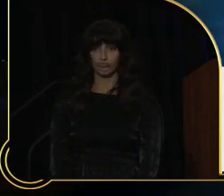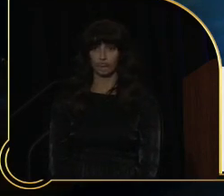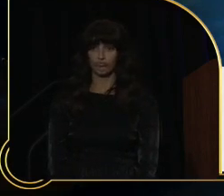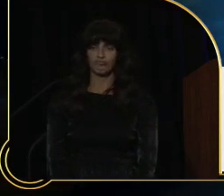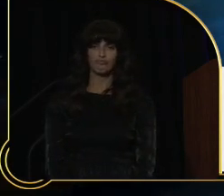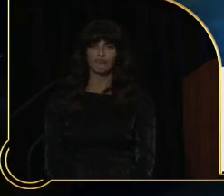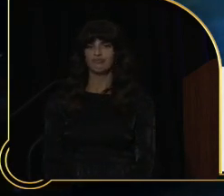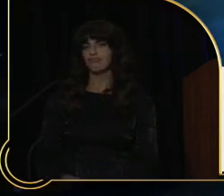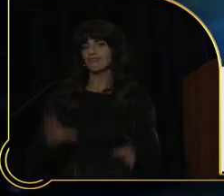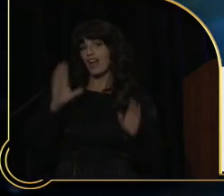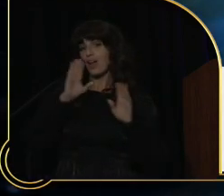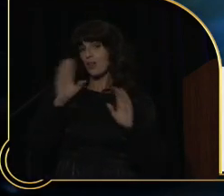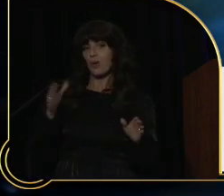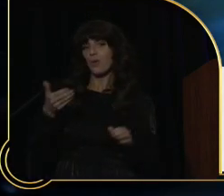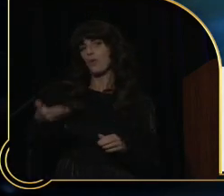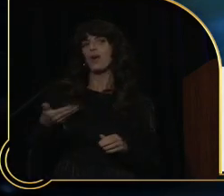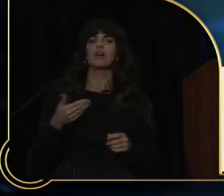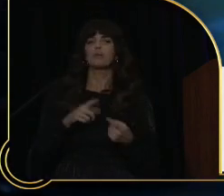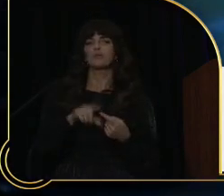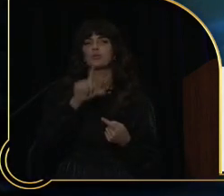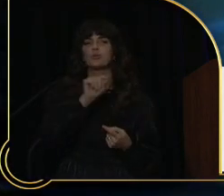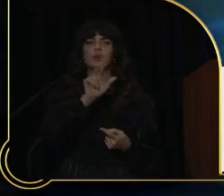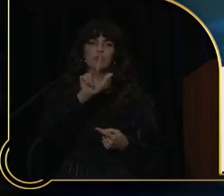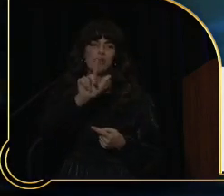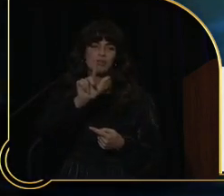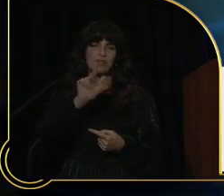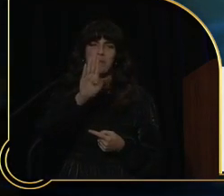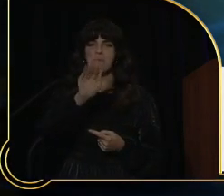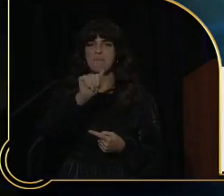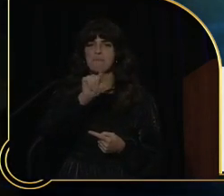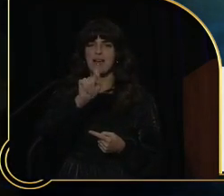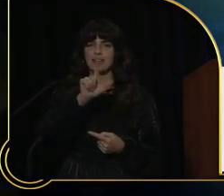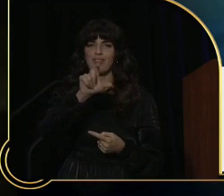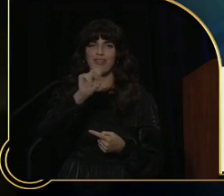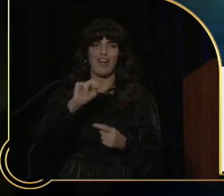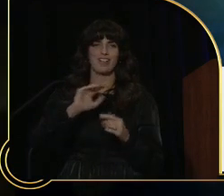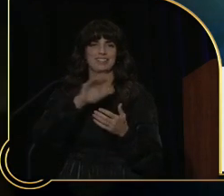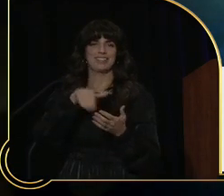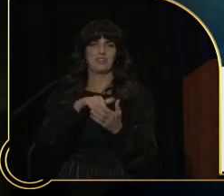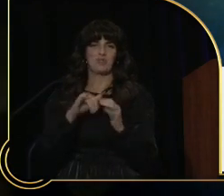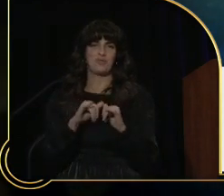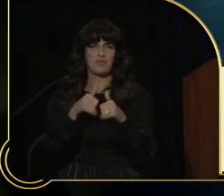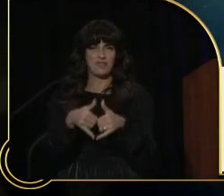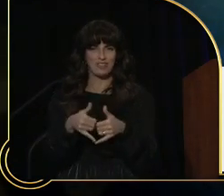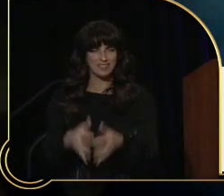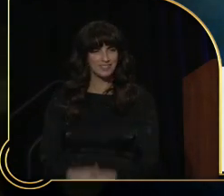Hello, and welcome to the 2023 Bazelon Center Awards.